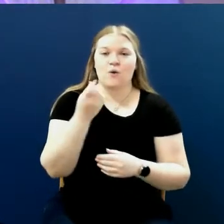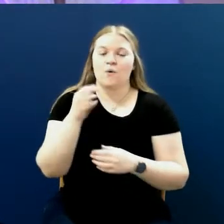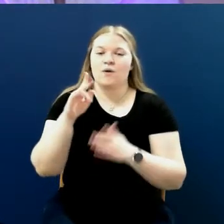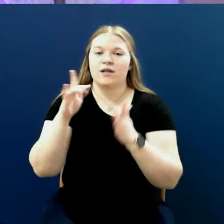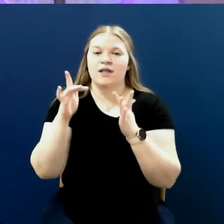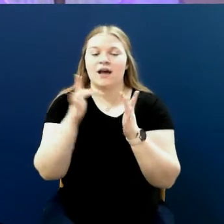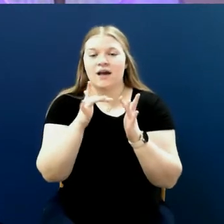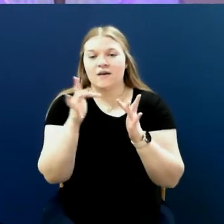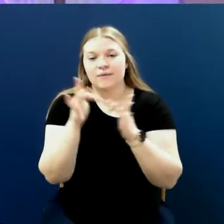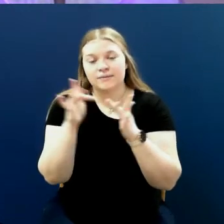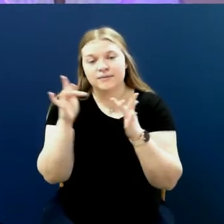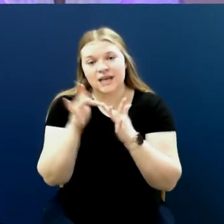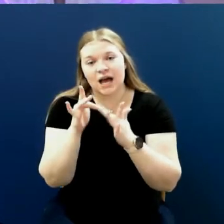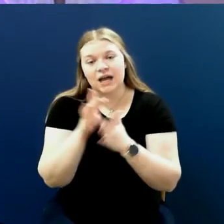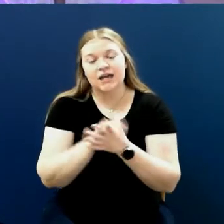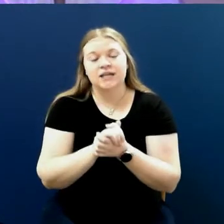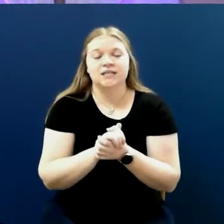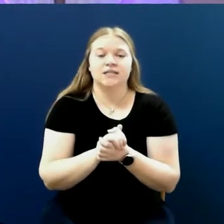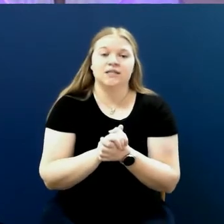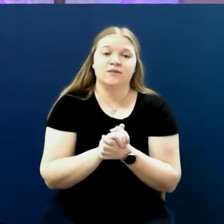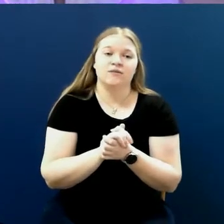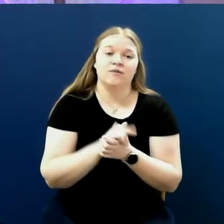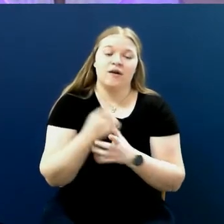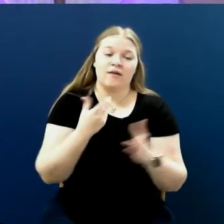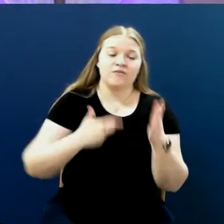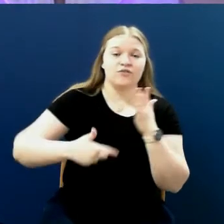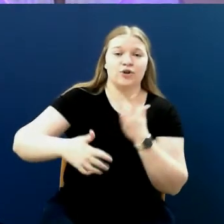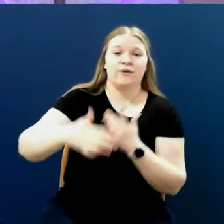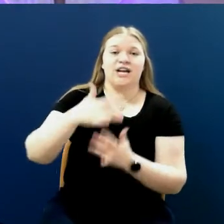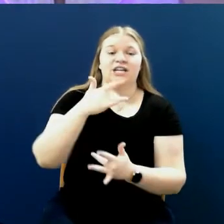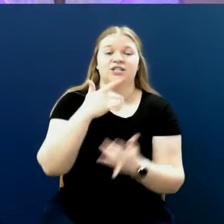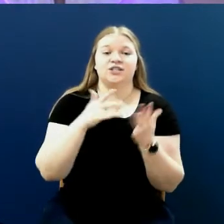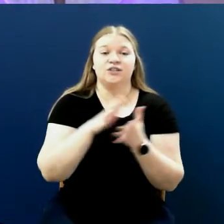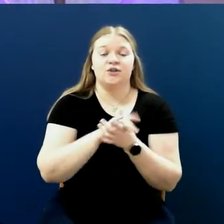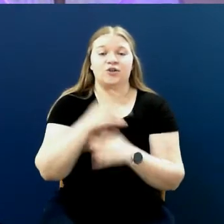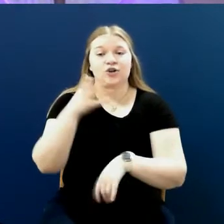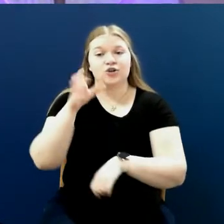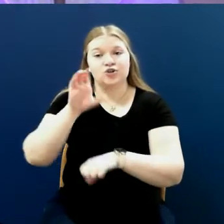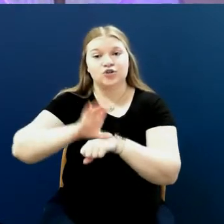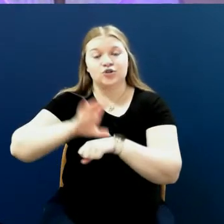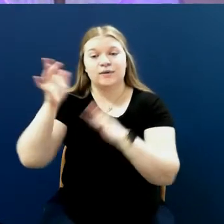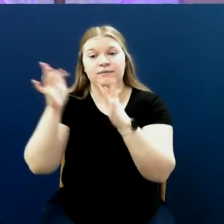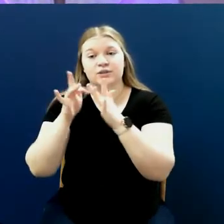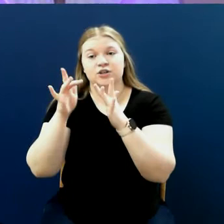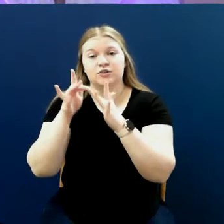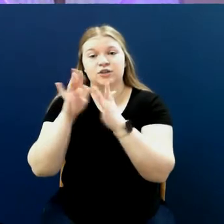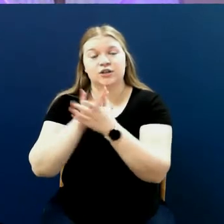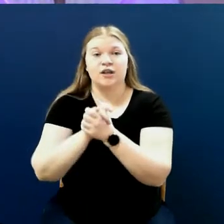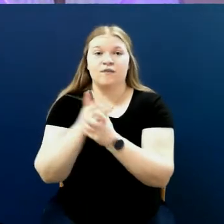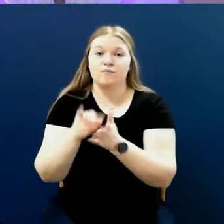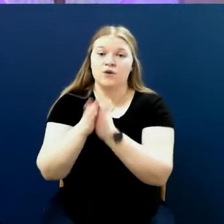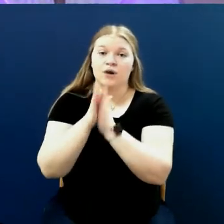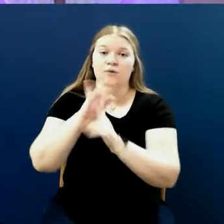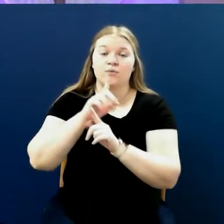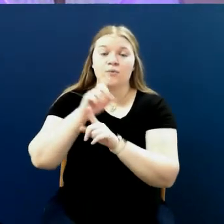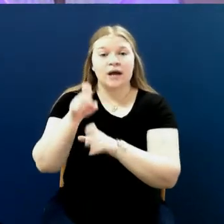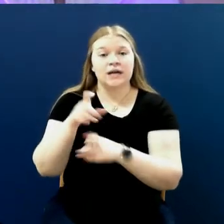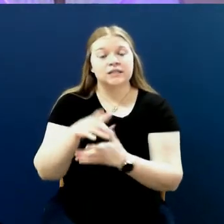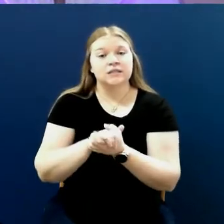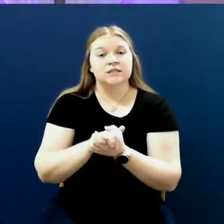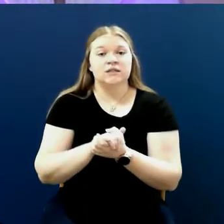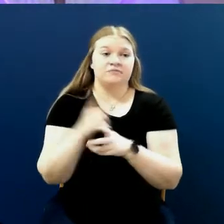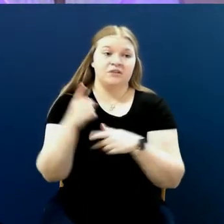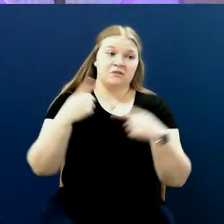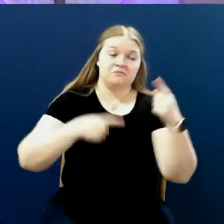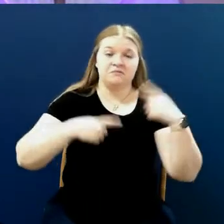church's website. We'd love to have your interaction. On the church's website, you can submit prayer requests. There's other ways